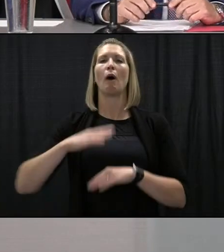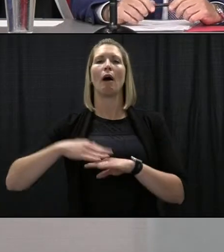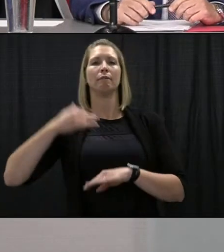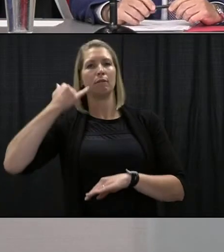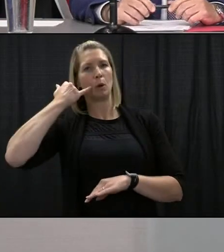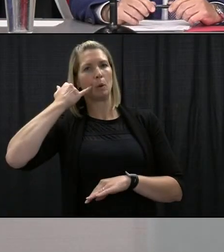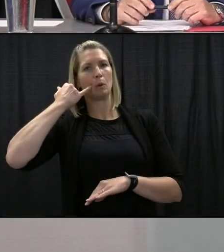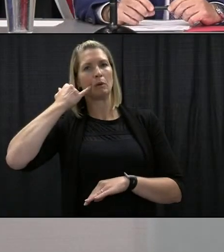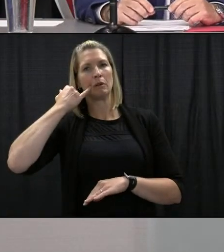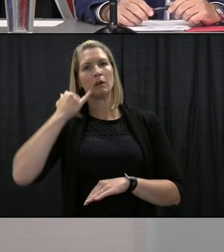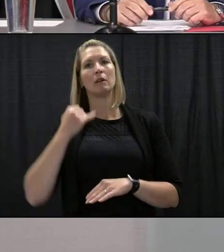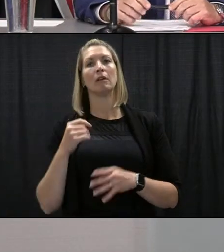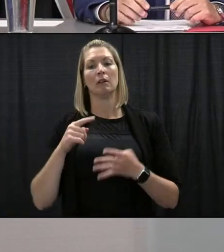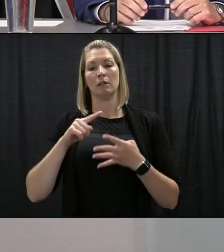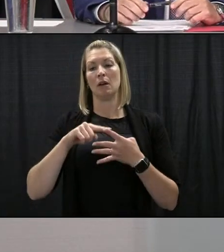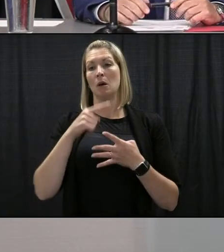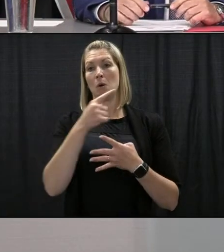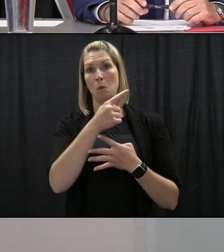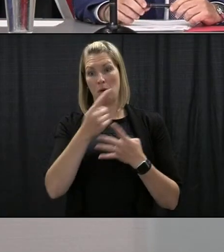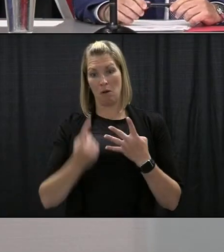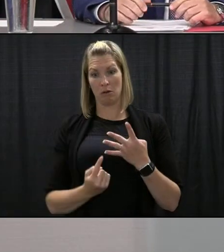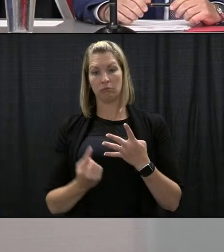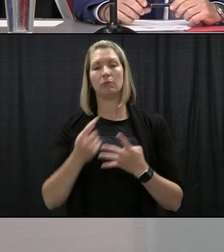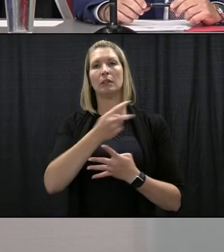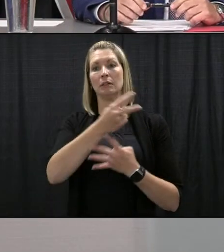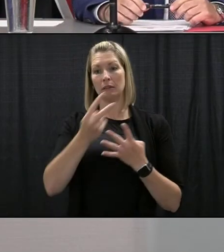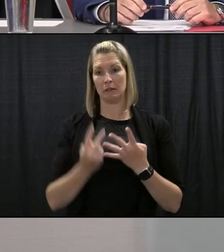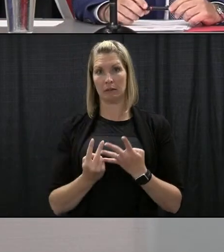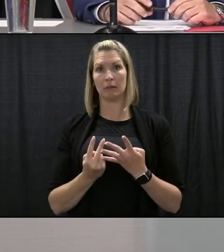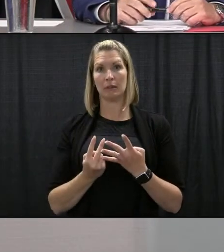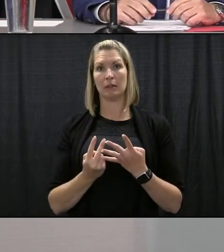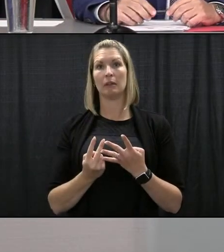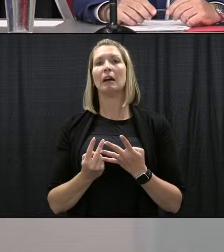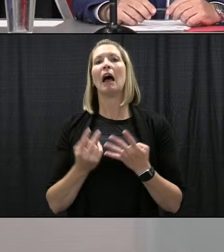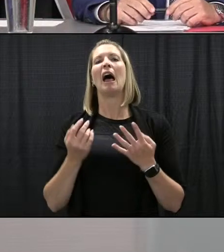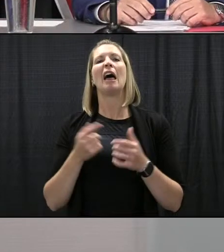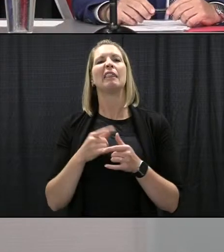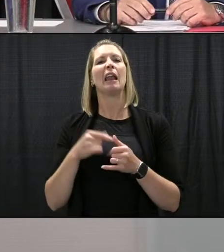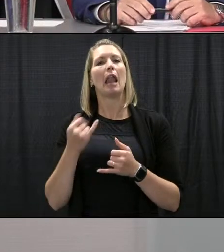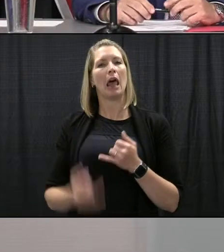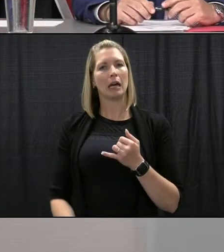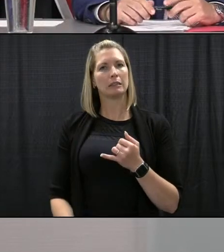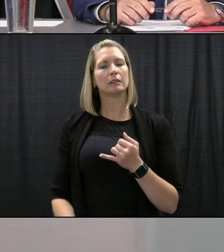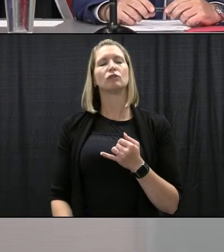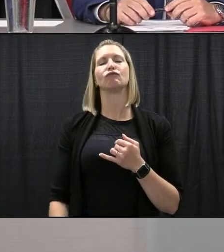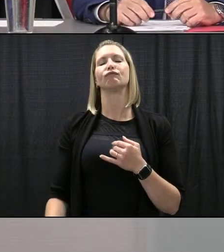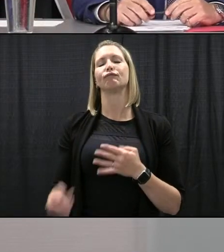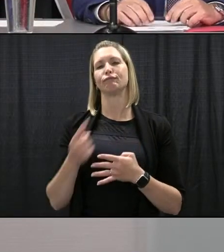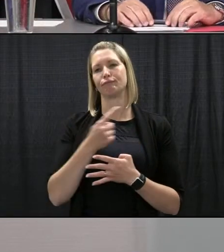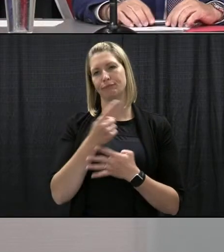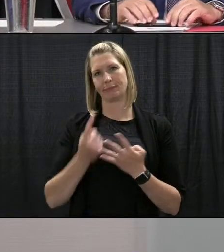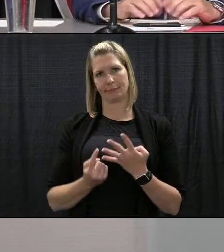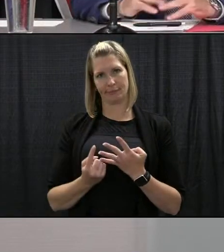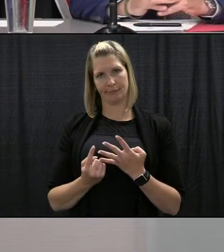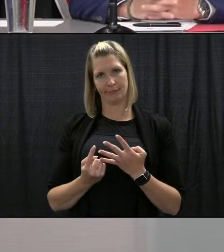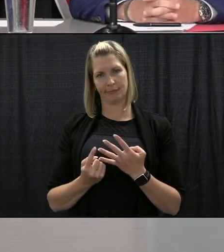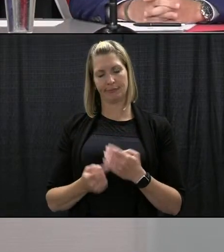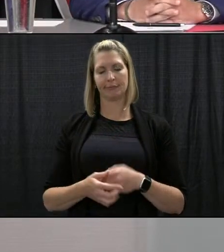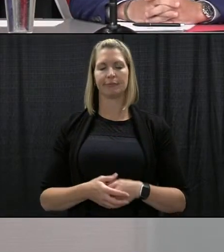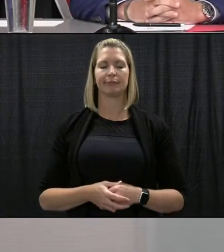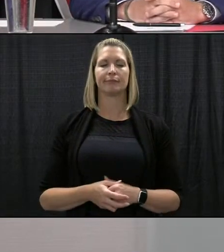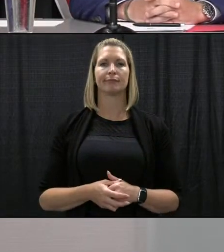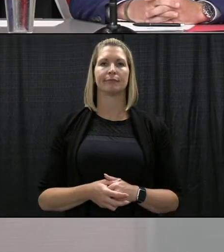the opportunity to ask 1 question and 1 follow-up. Following this, there will be a final round where each reporter will have the opportunity to ask 1 final